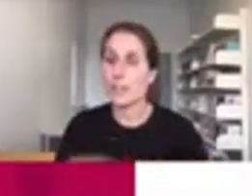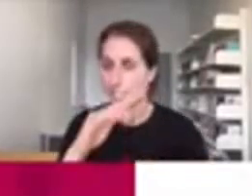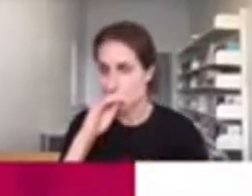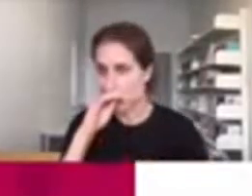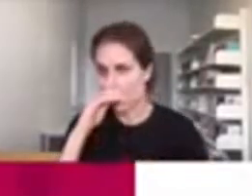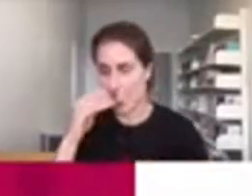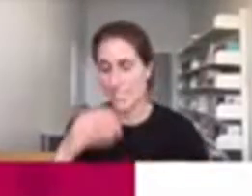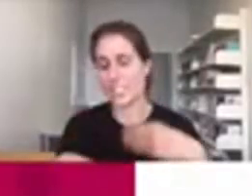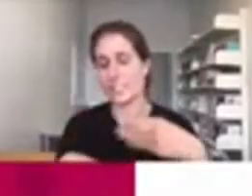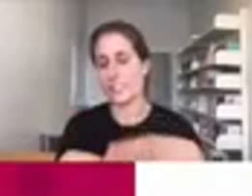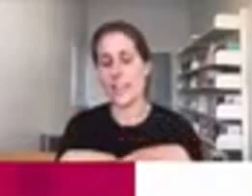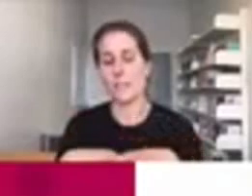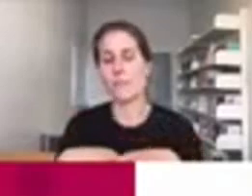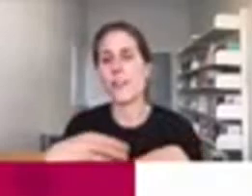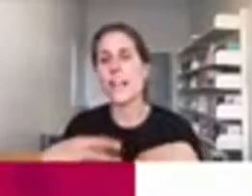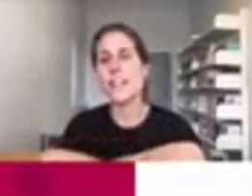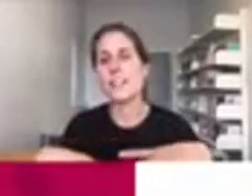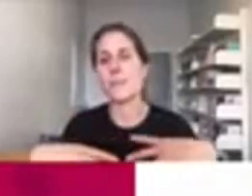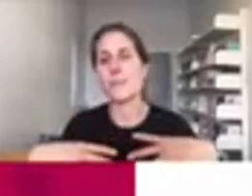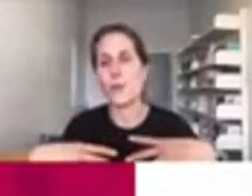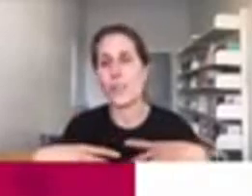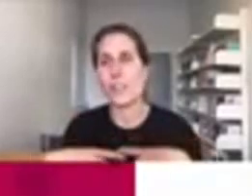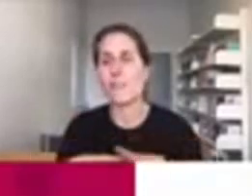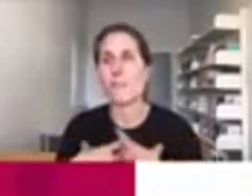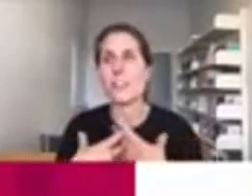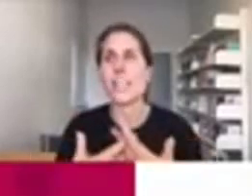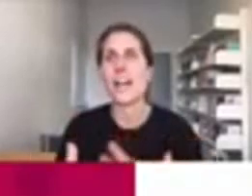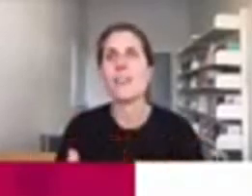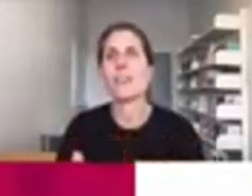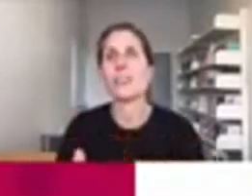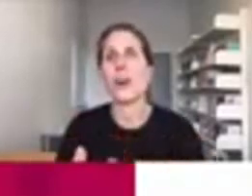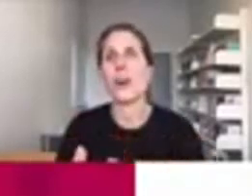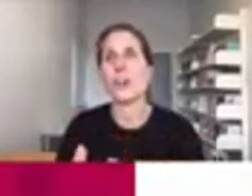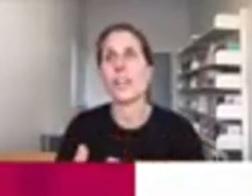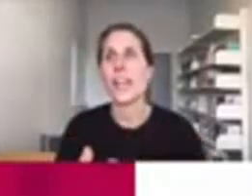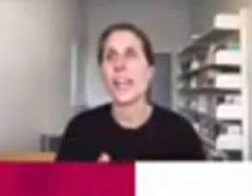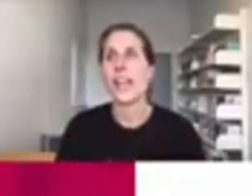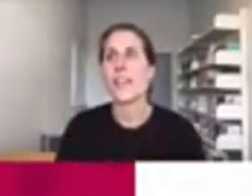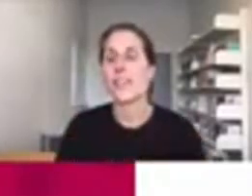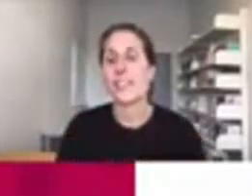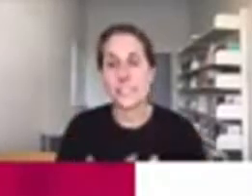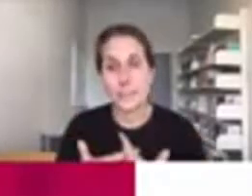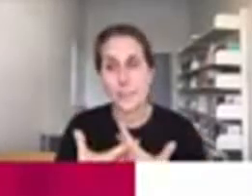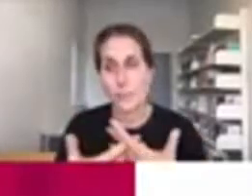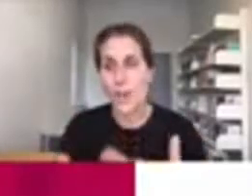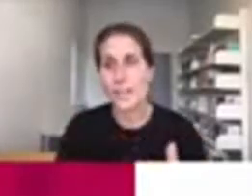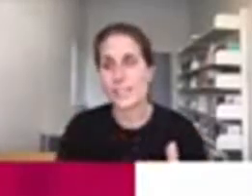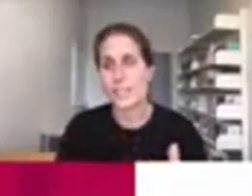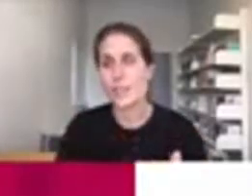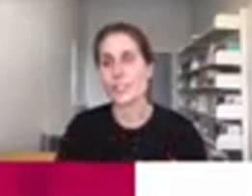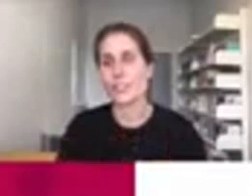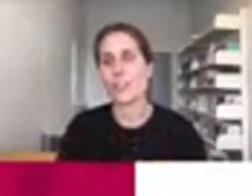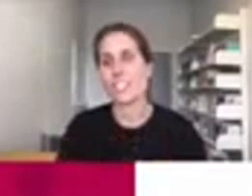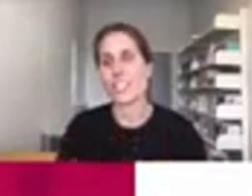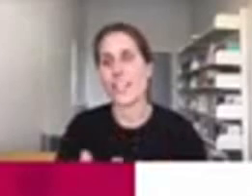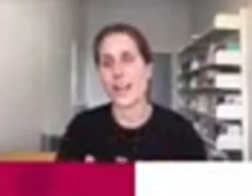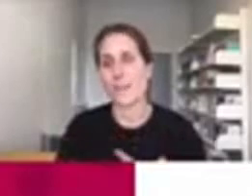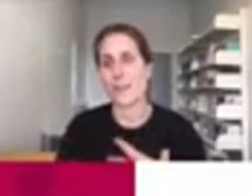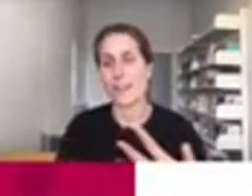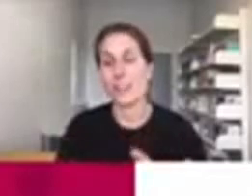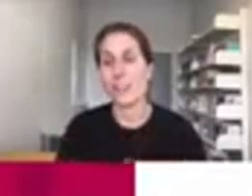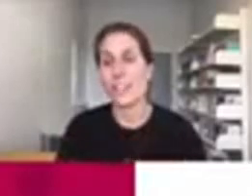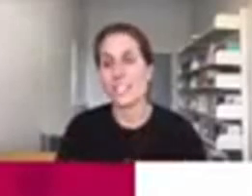really liberated some teachers and provided them with a fresh outlook on some of the ways that you could